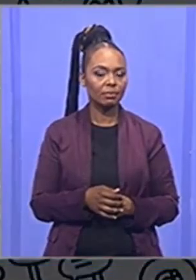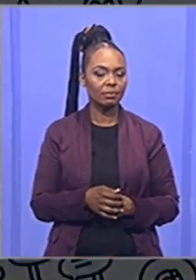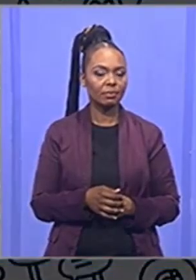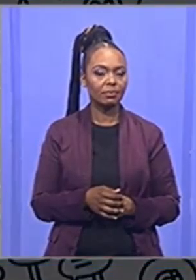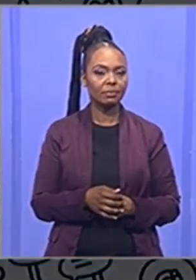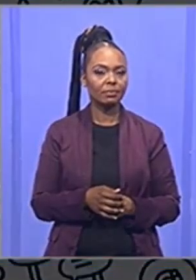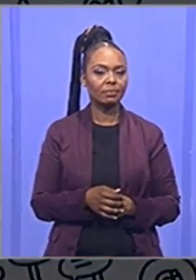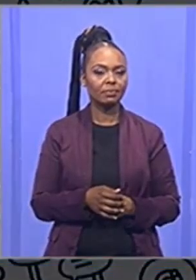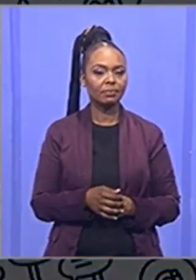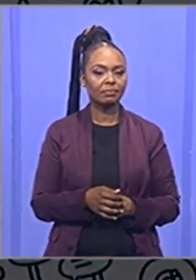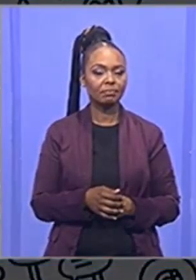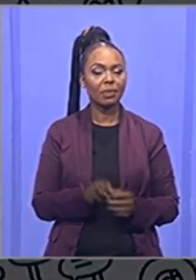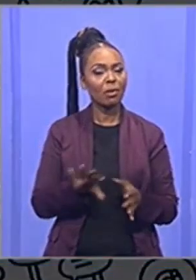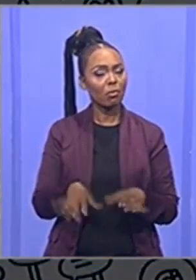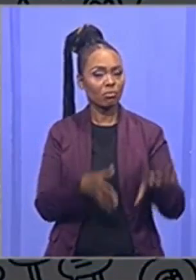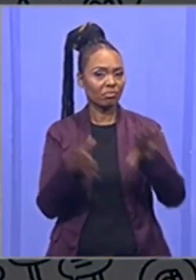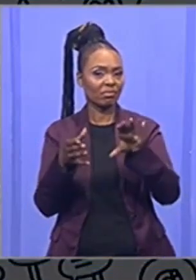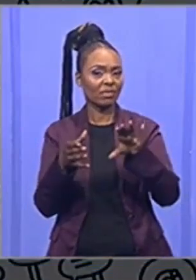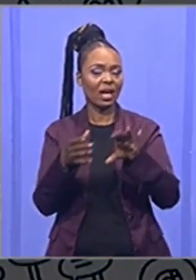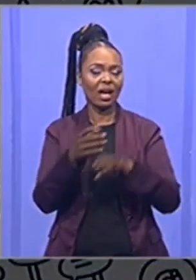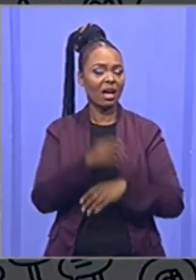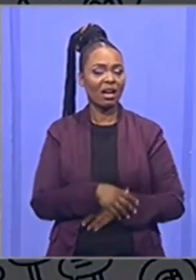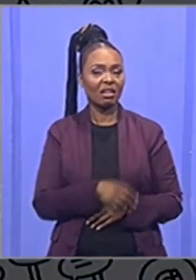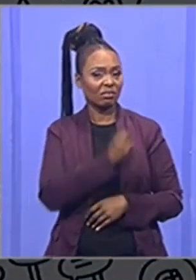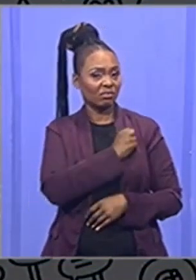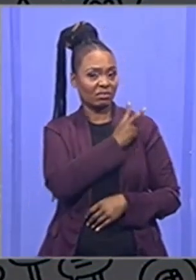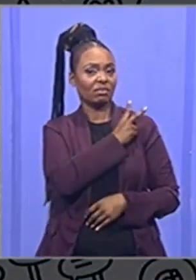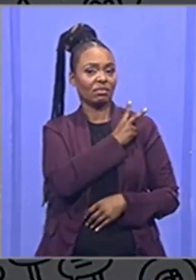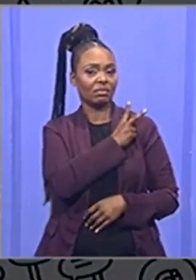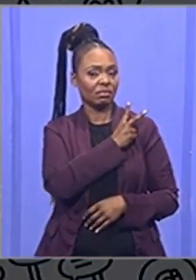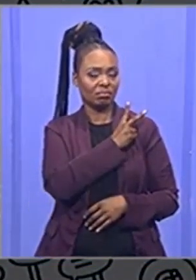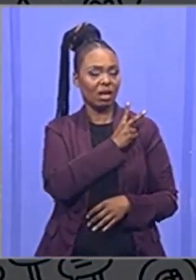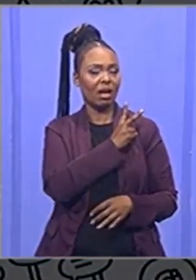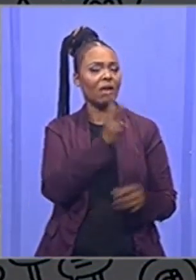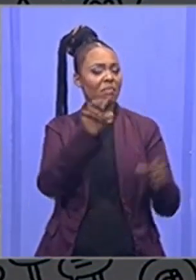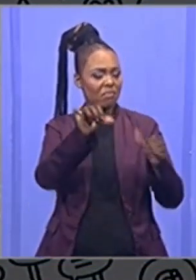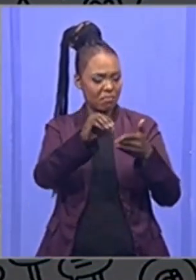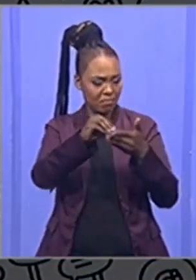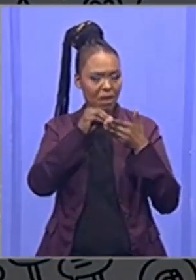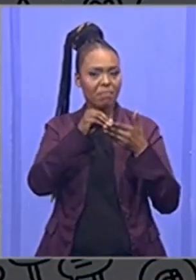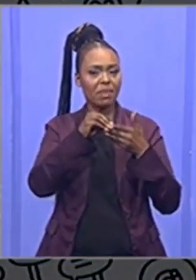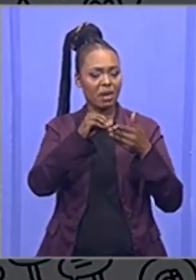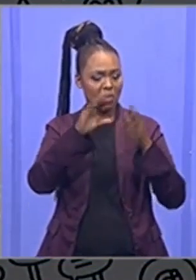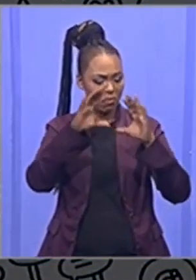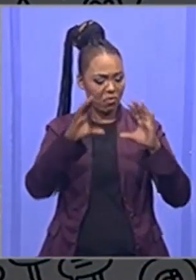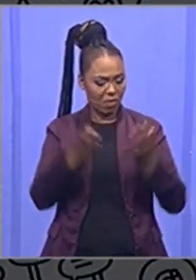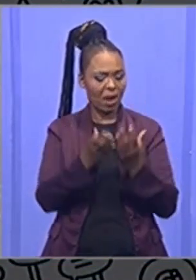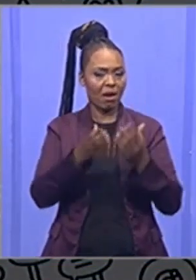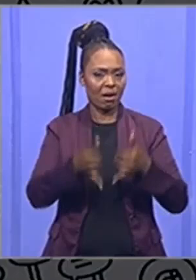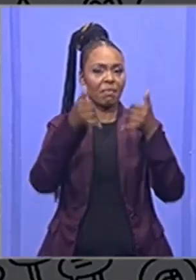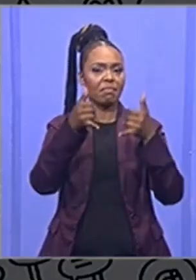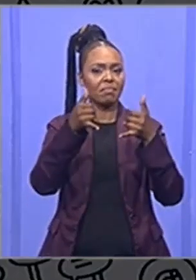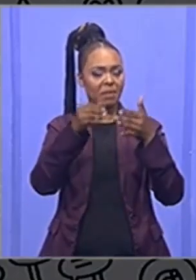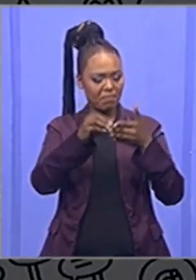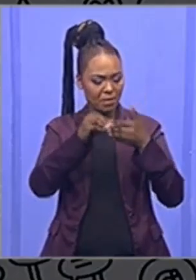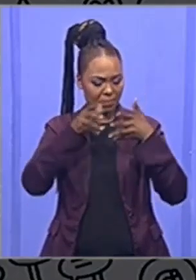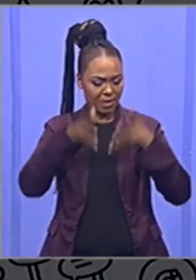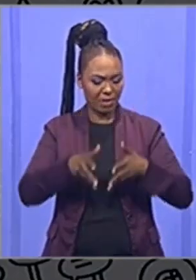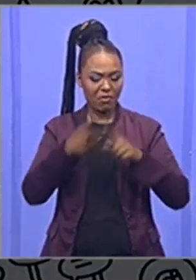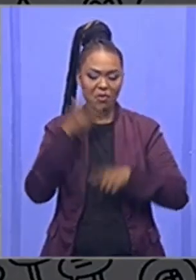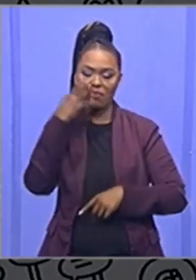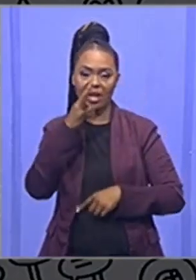Ba ke di boge ba re ba tshepa ba bua le yona e tla gae from France e tla mona Afrika